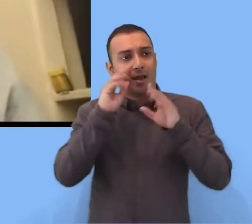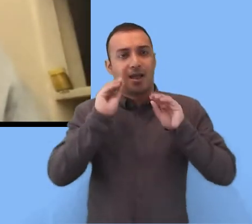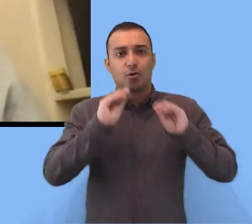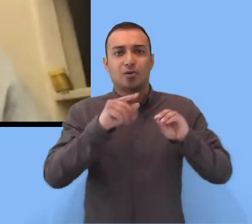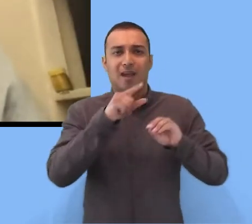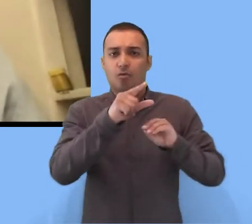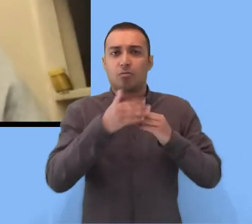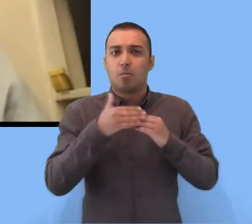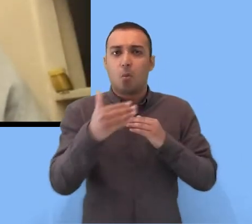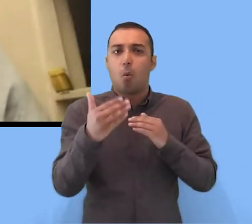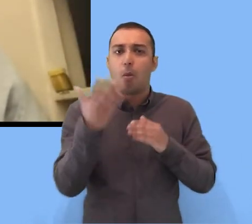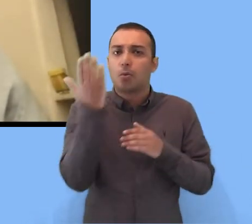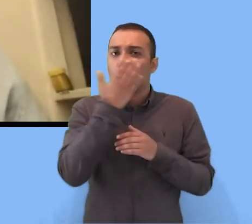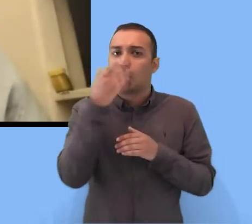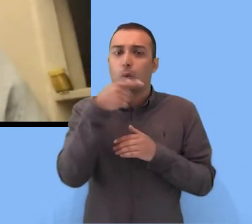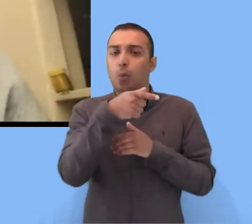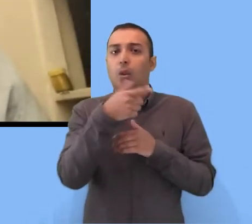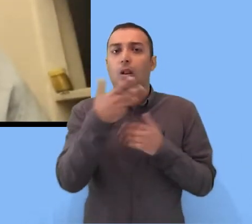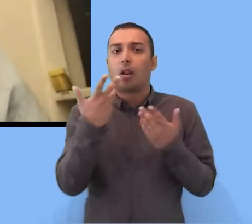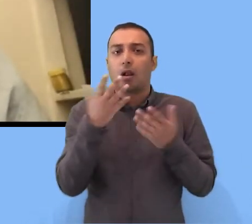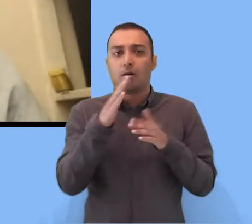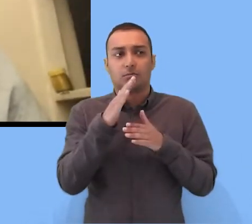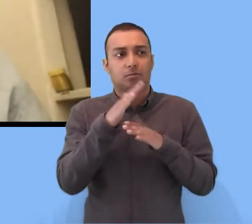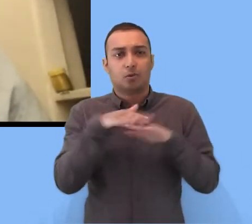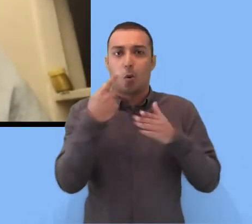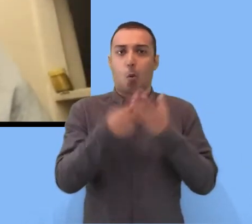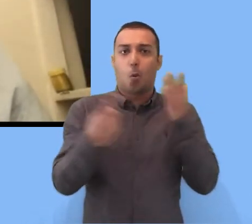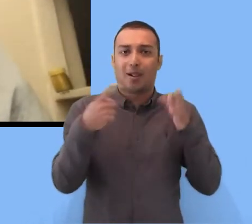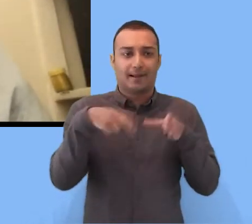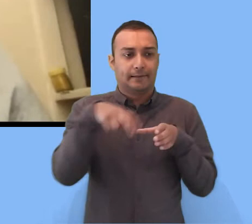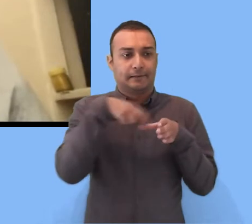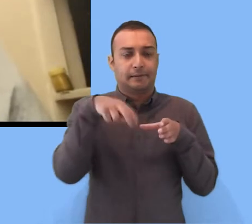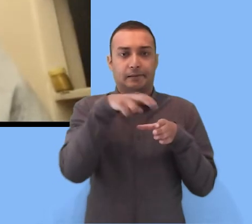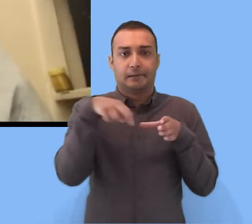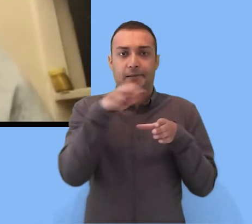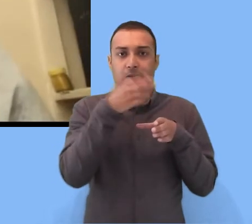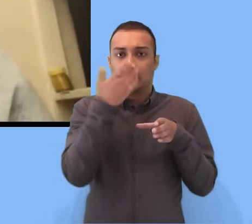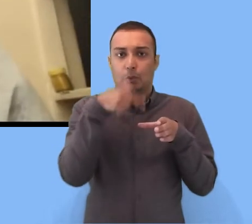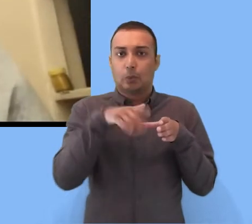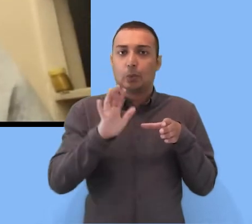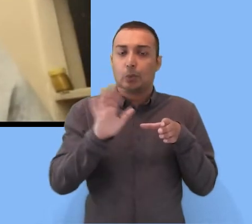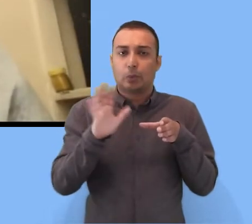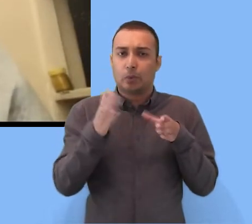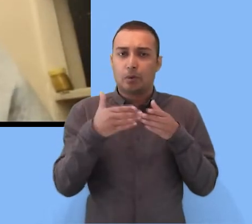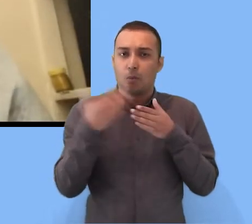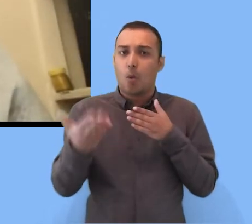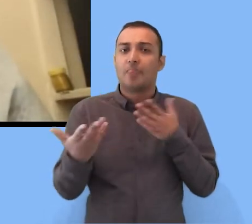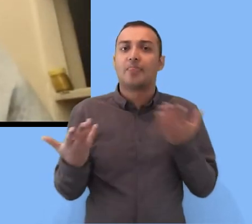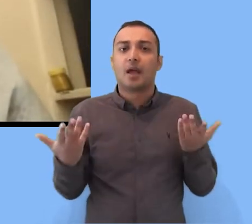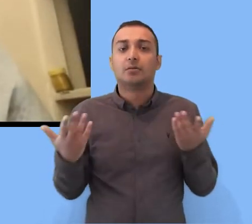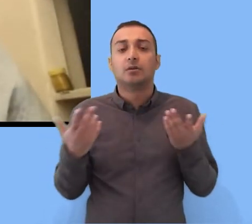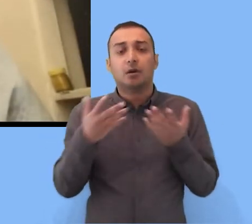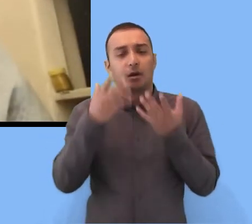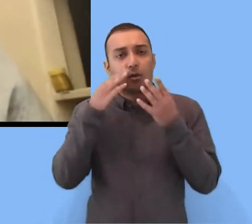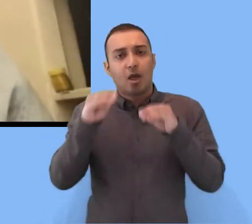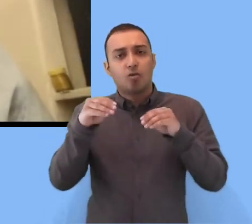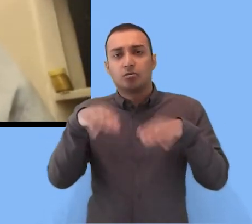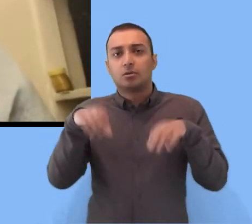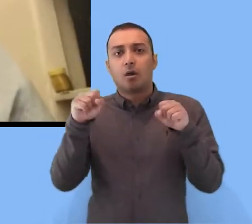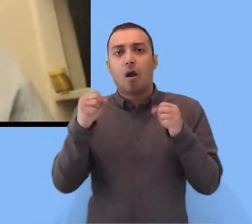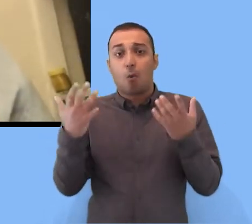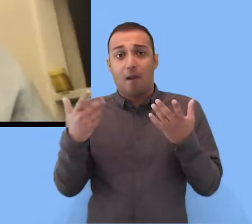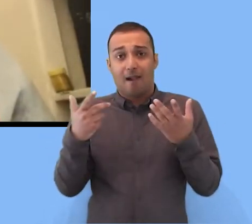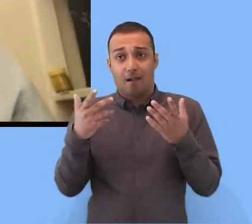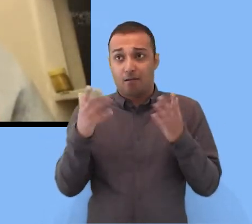school. It exceeds the confines of school. Education starts within the home, and